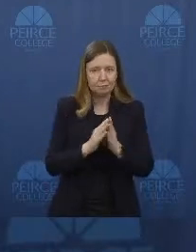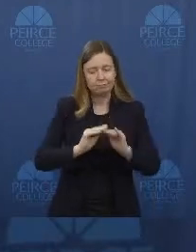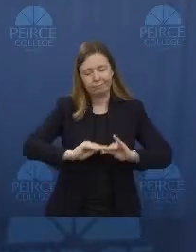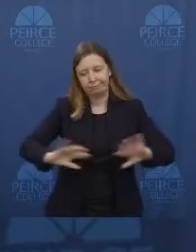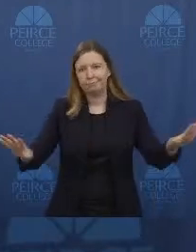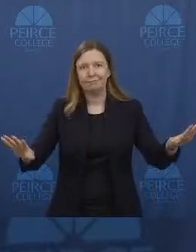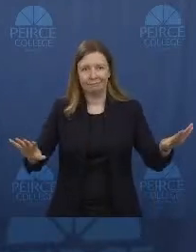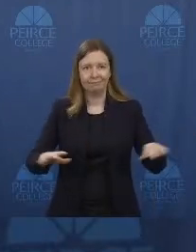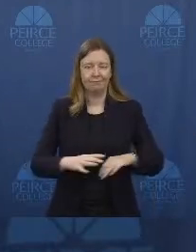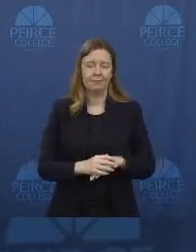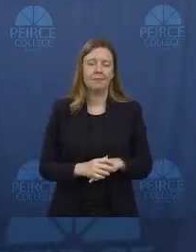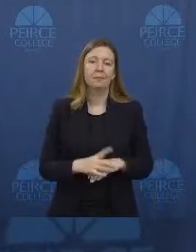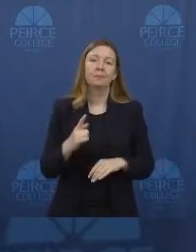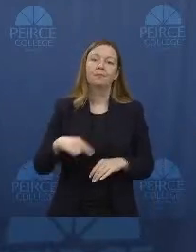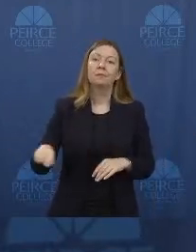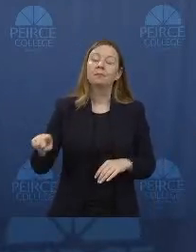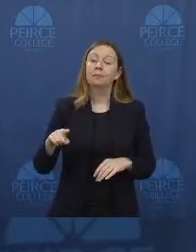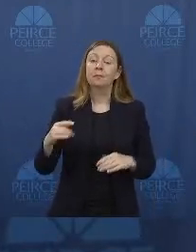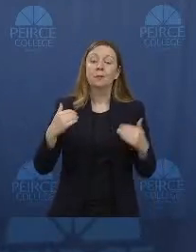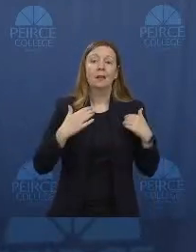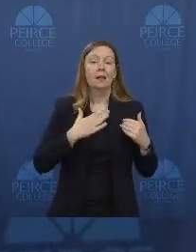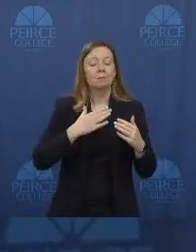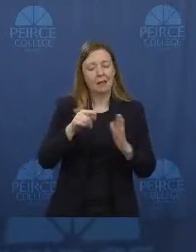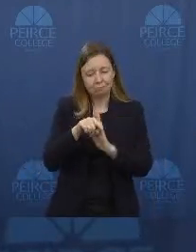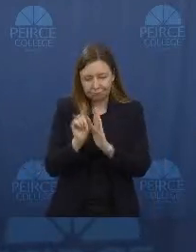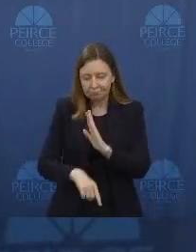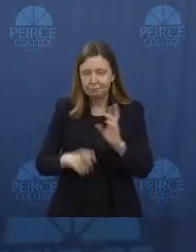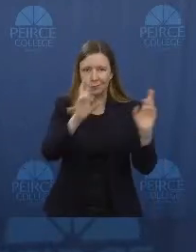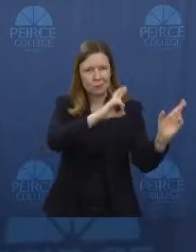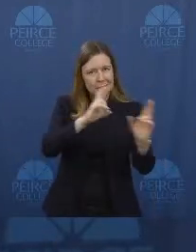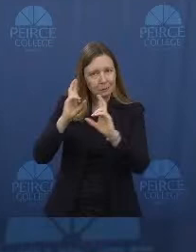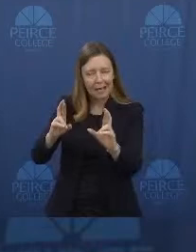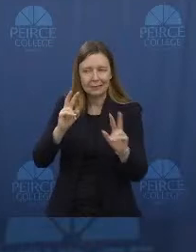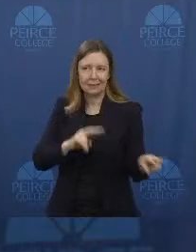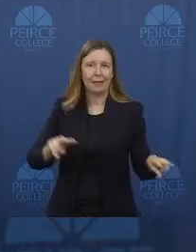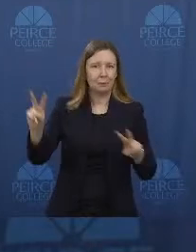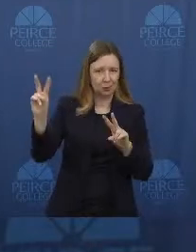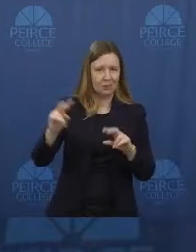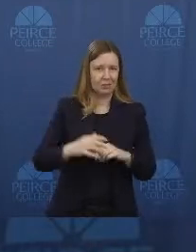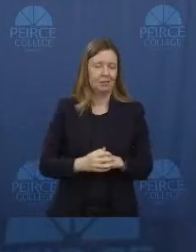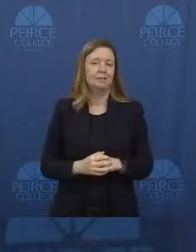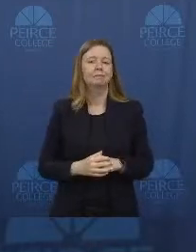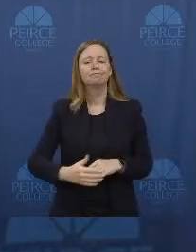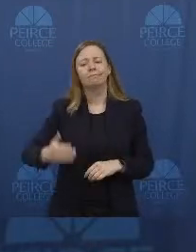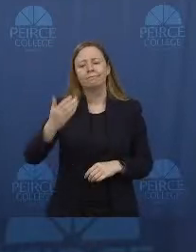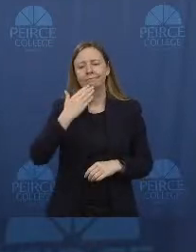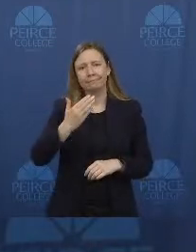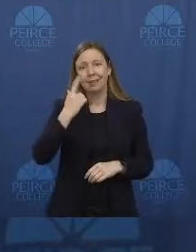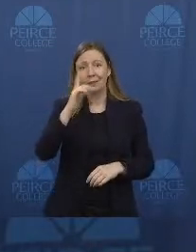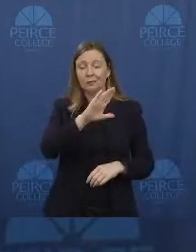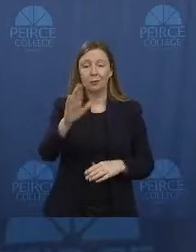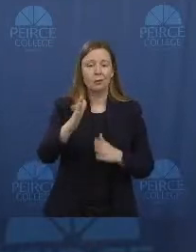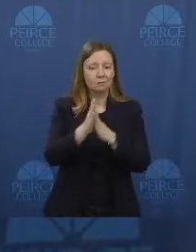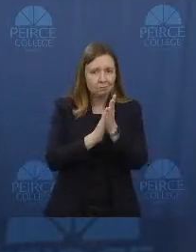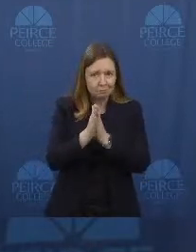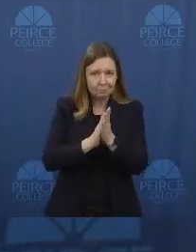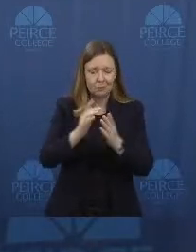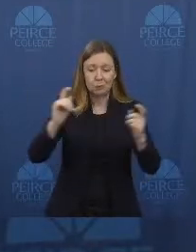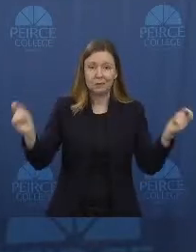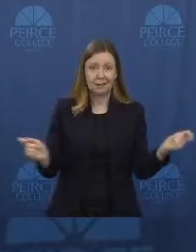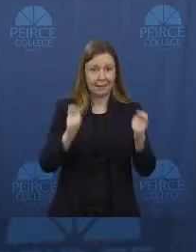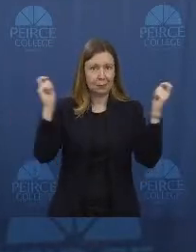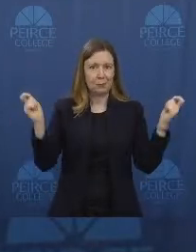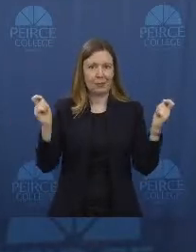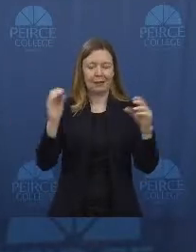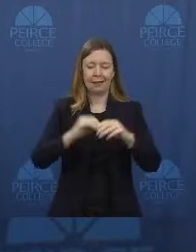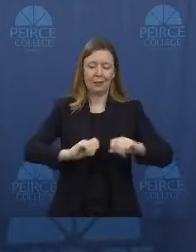contagious. You have my deep respect and admiration. Thank you for your willingness to celebrate in